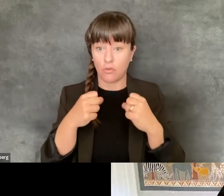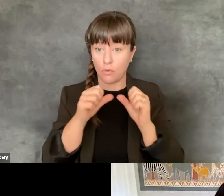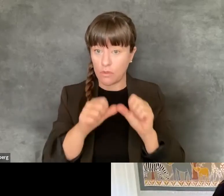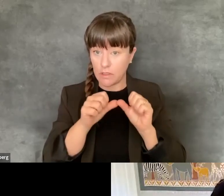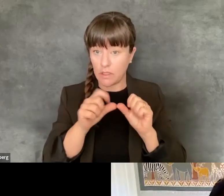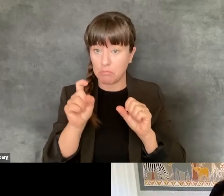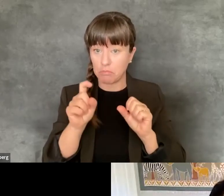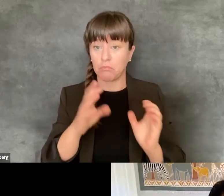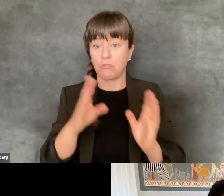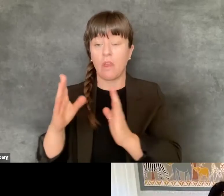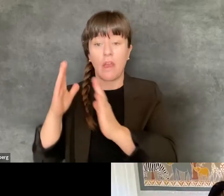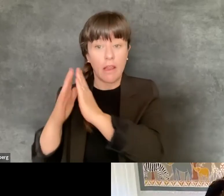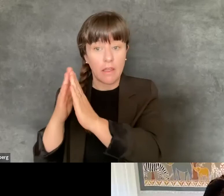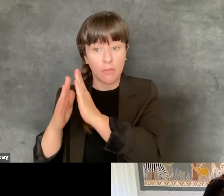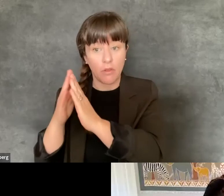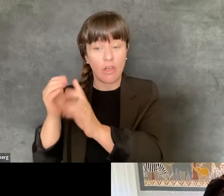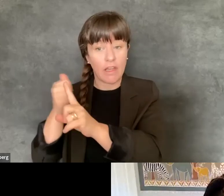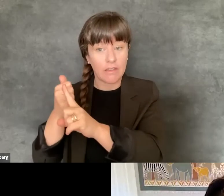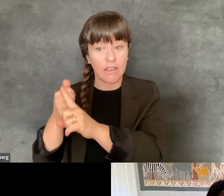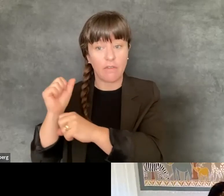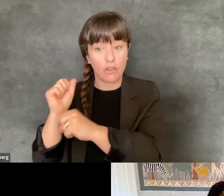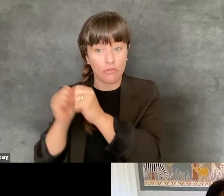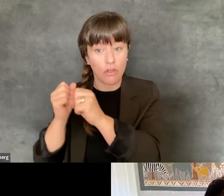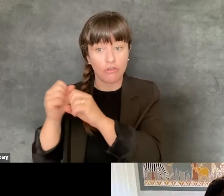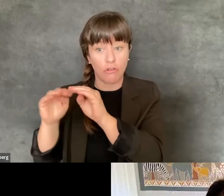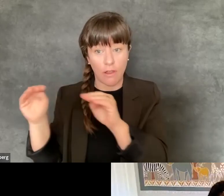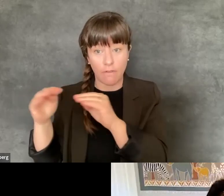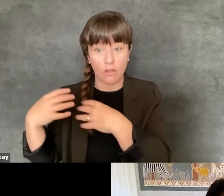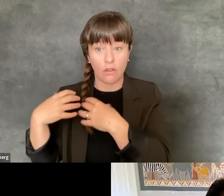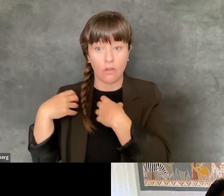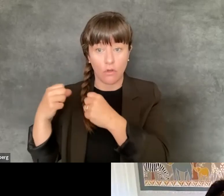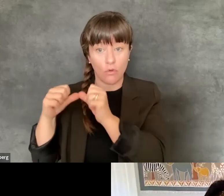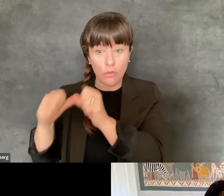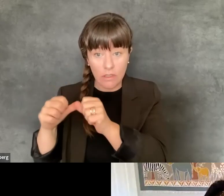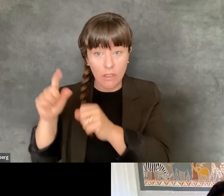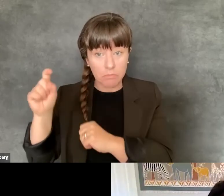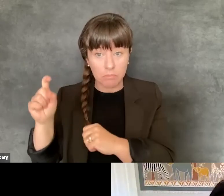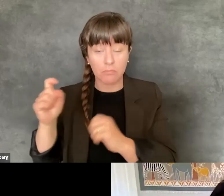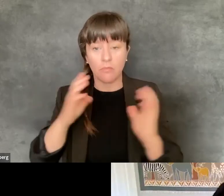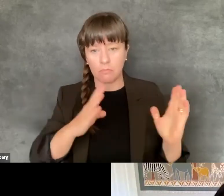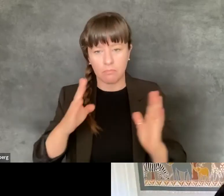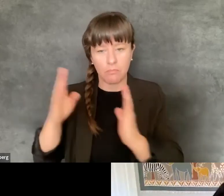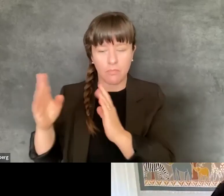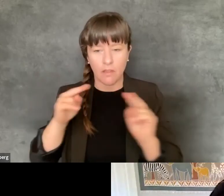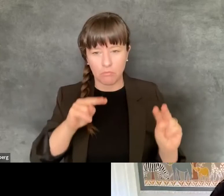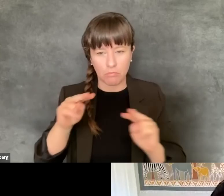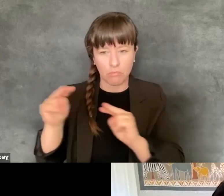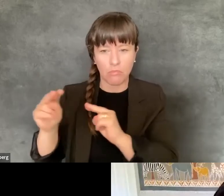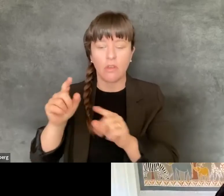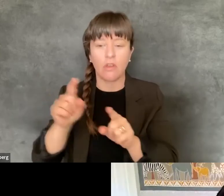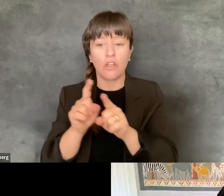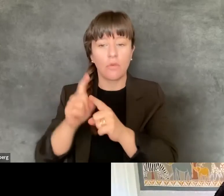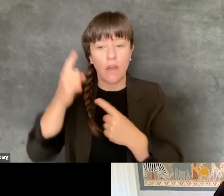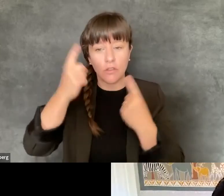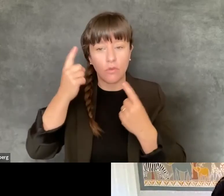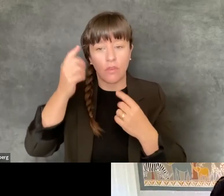the community itself at that level, the structural level, resilient? So what you can do is to ensure that as you think about the